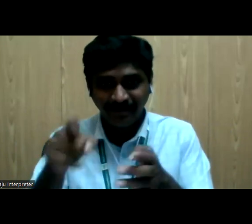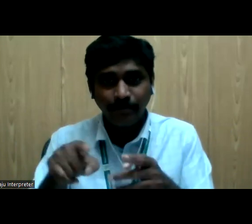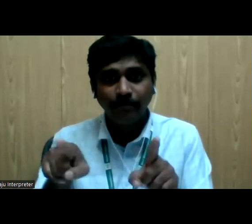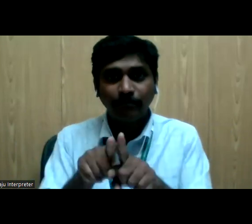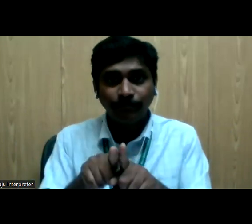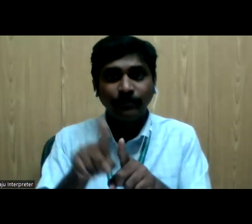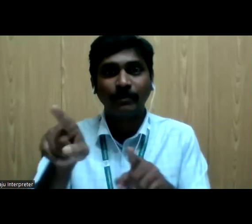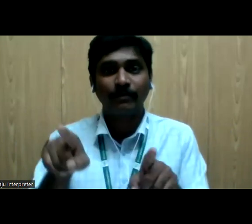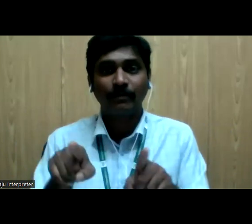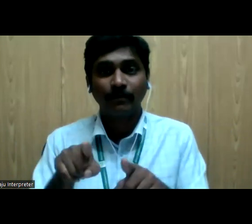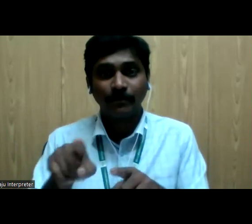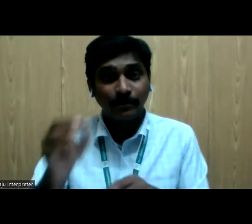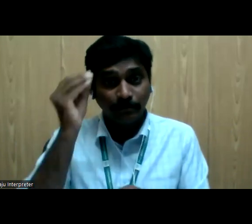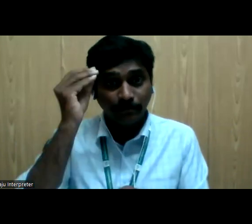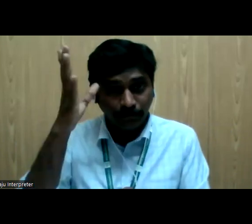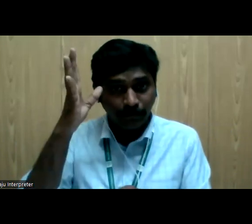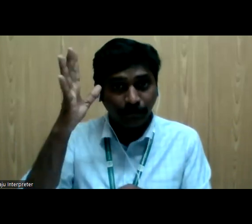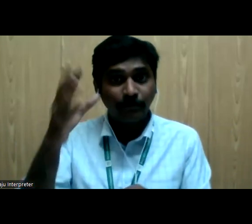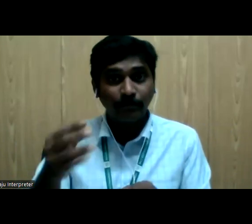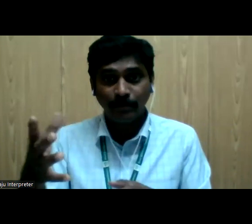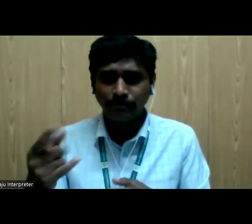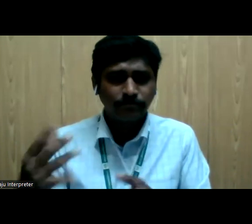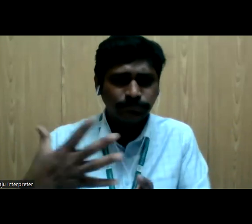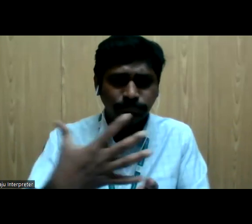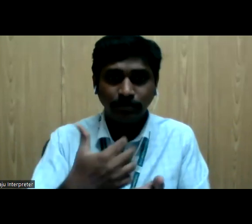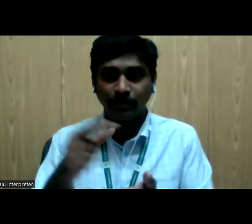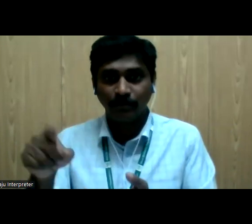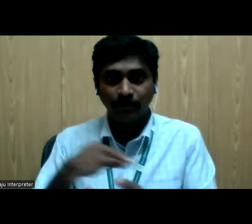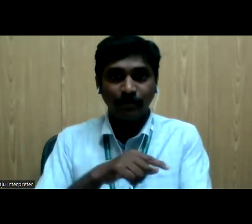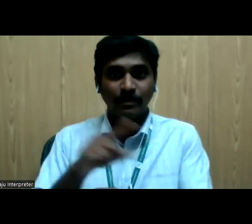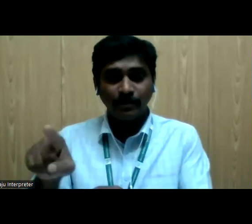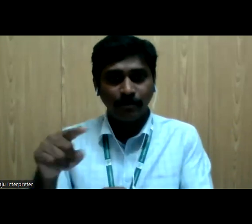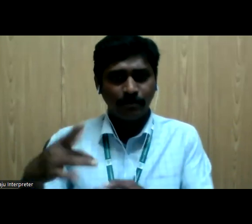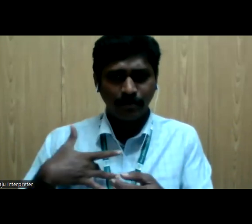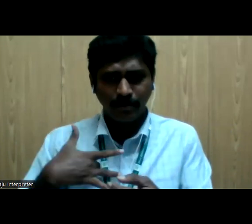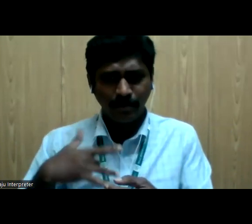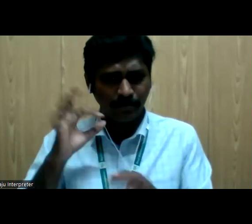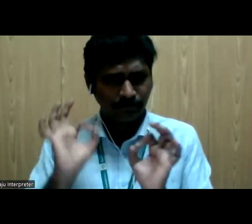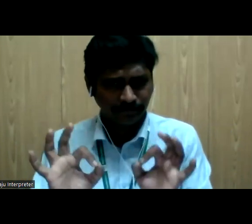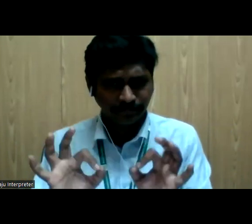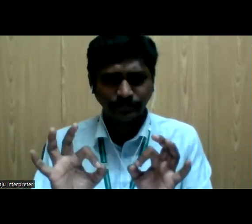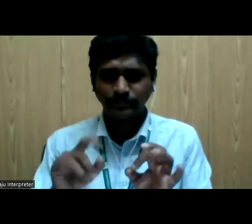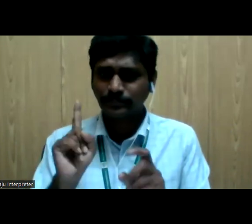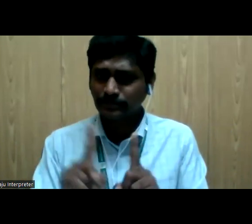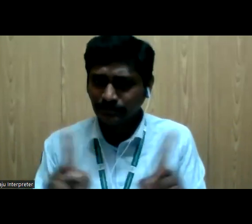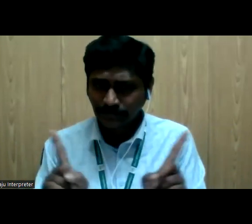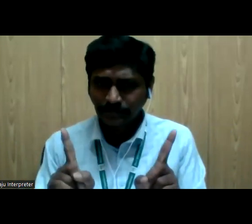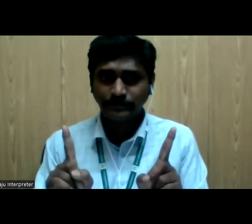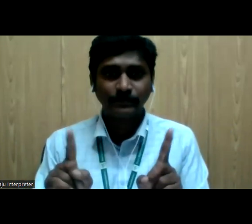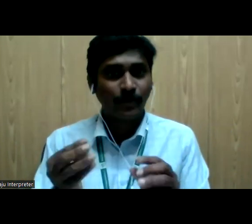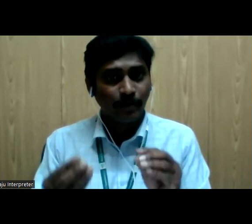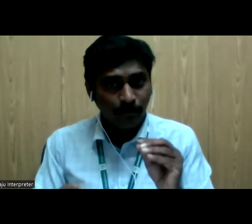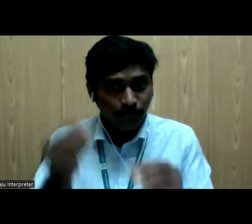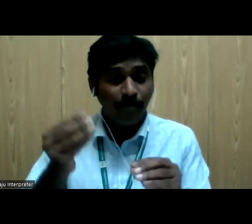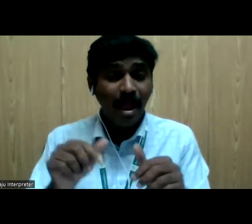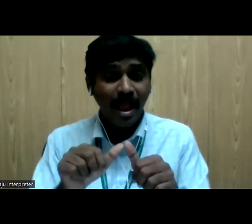for collective awareness, sensitization, building empathy, and of course, decisive, impactful